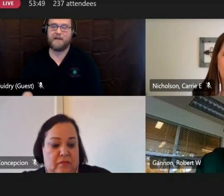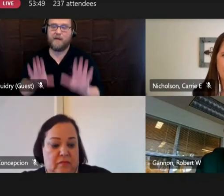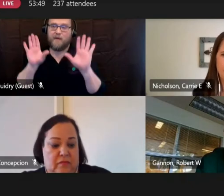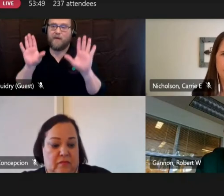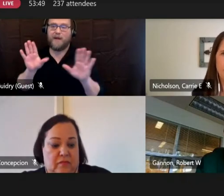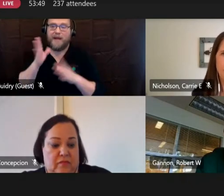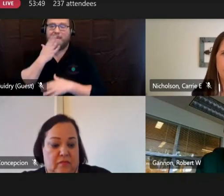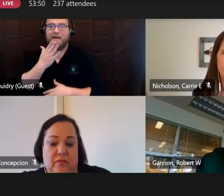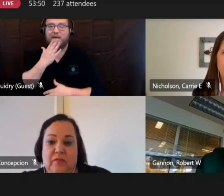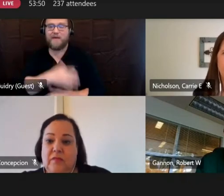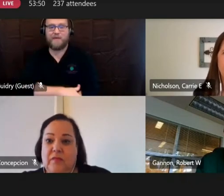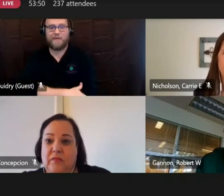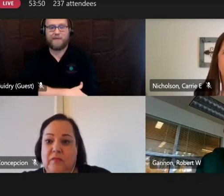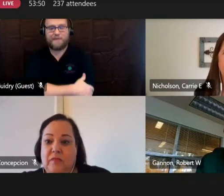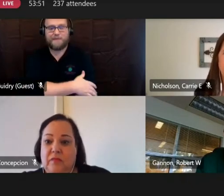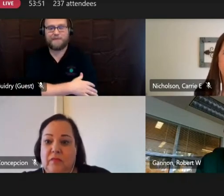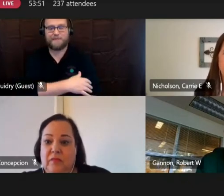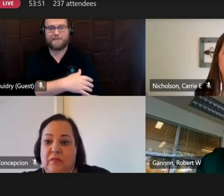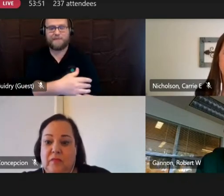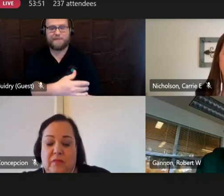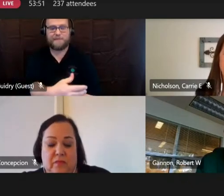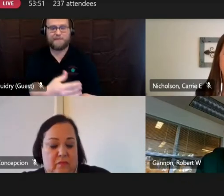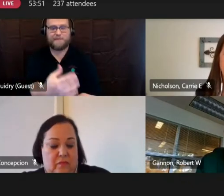Let's see, there's a